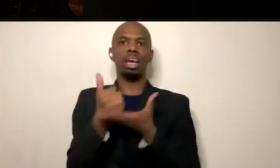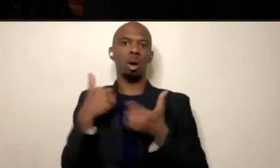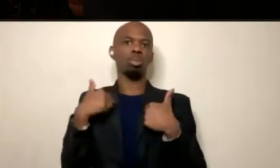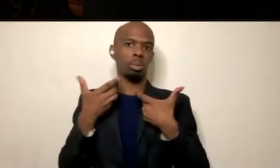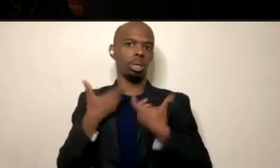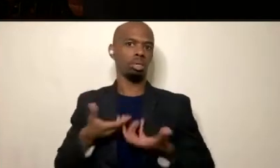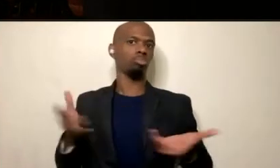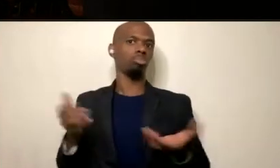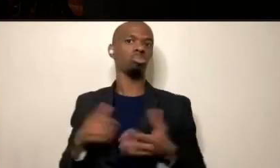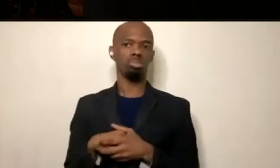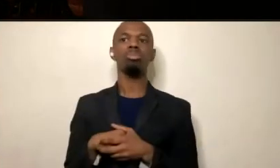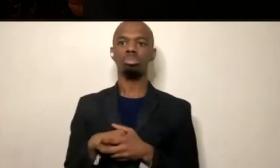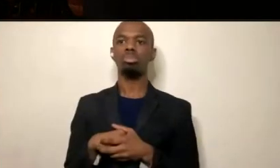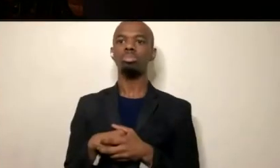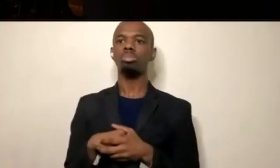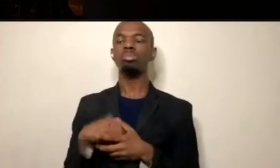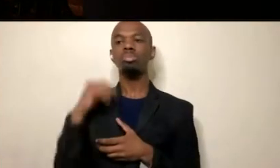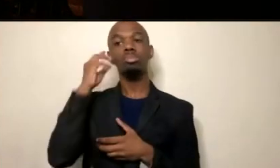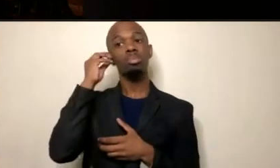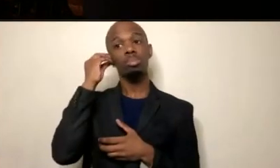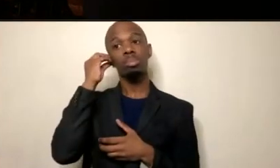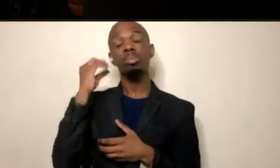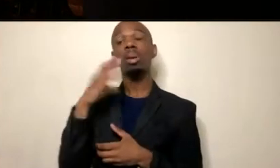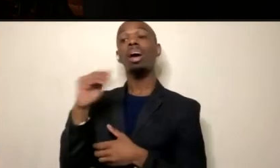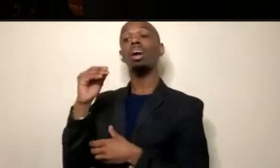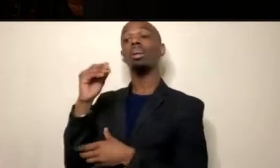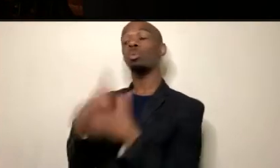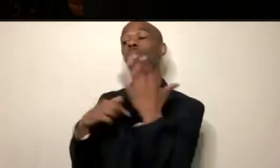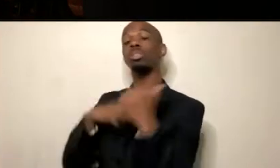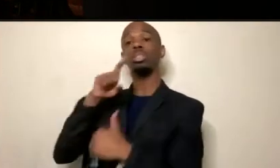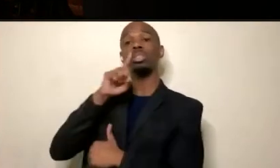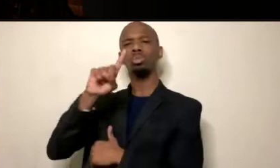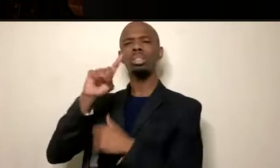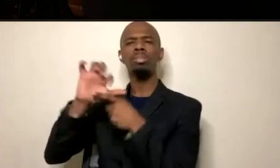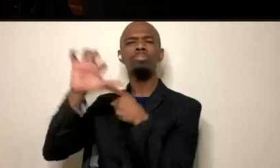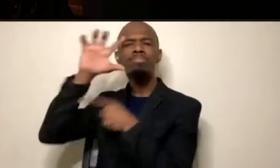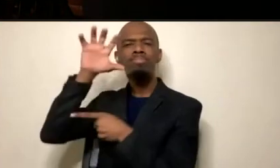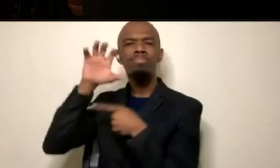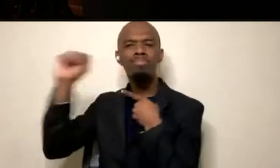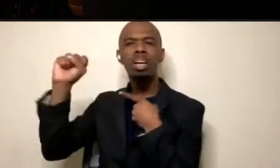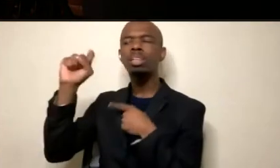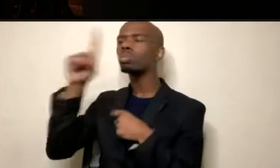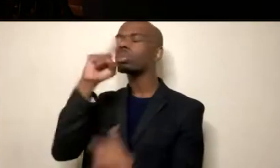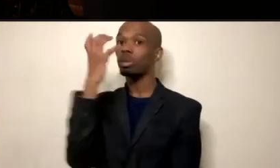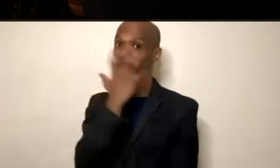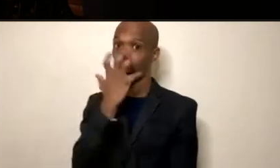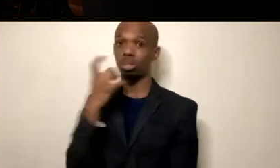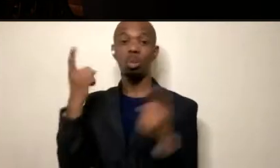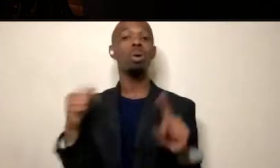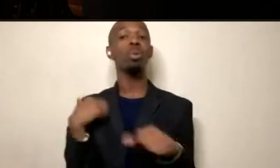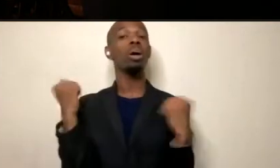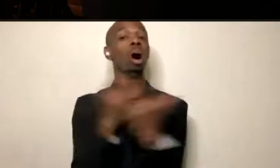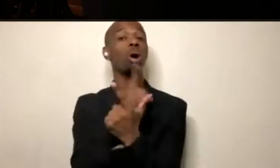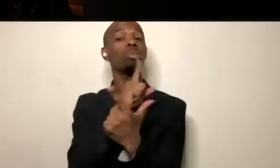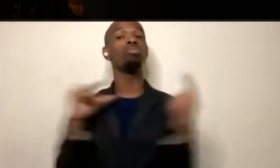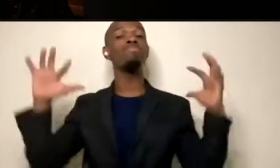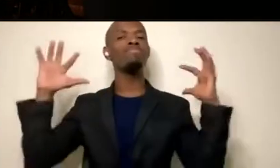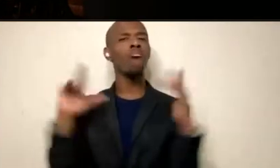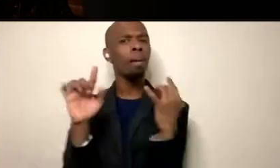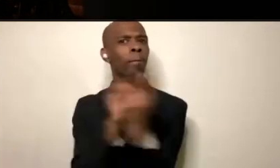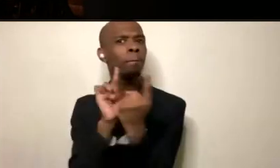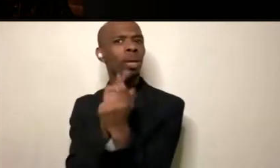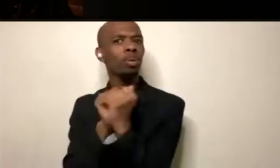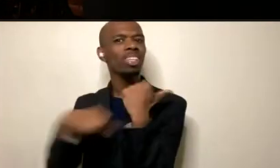religion, and it's a medicine, you know, that when we meet with each other, and that you're talking about President Obama, and